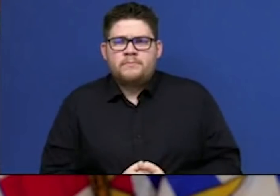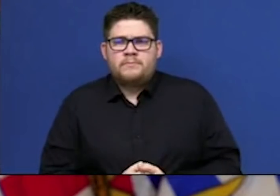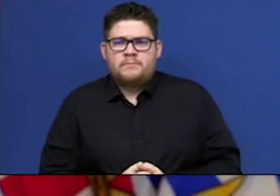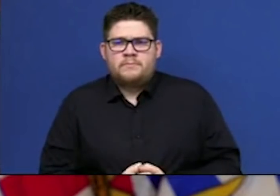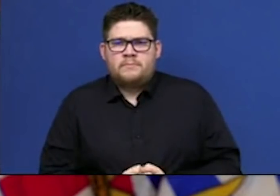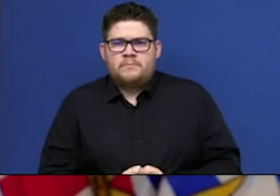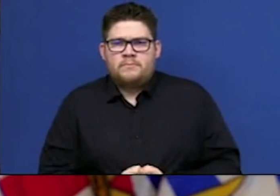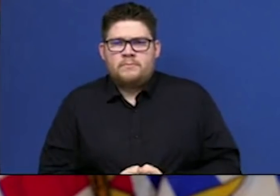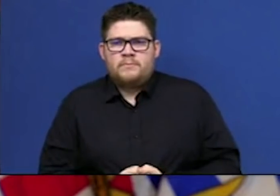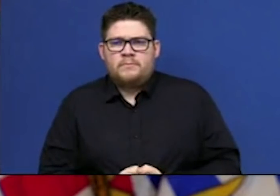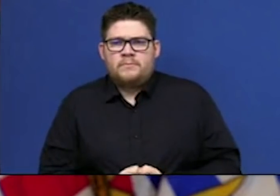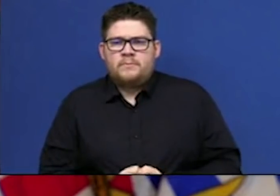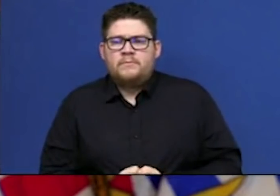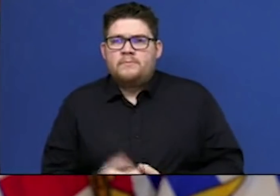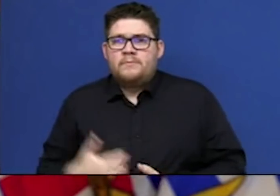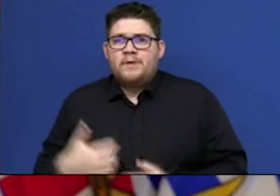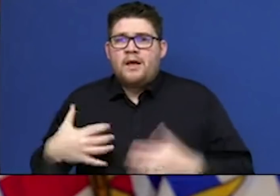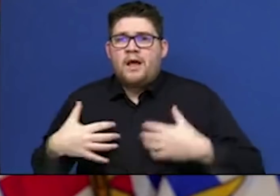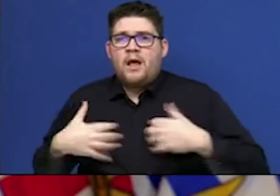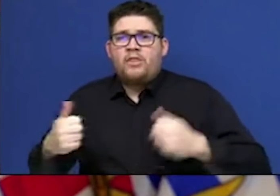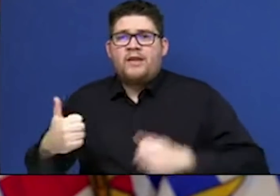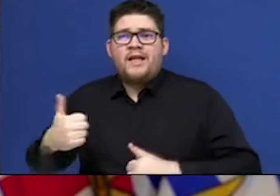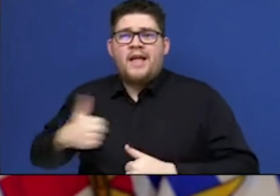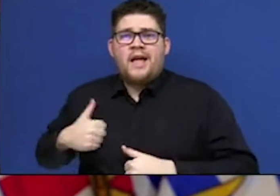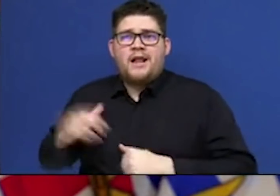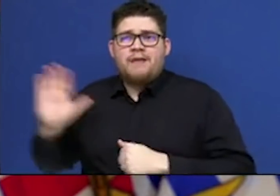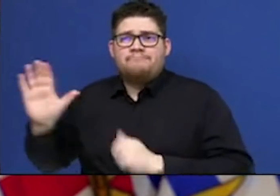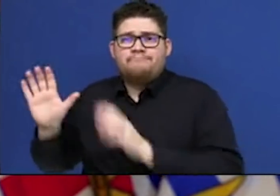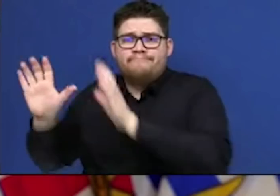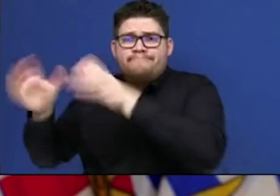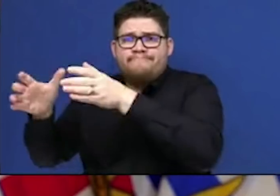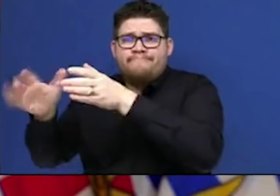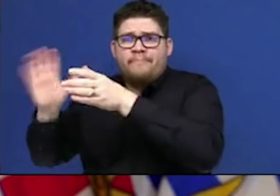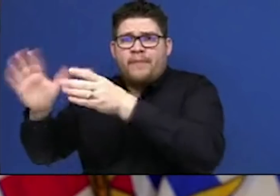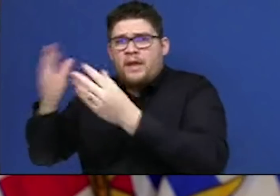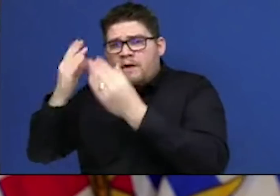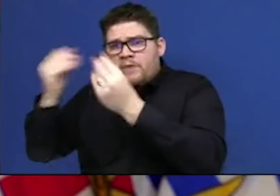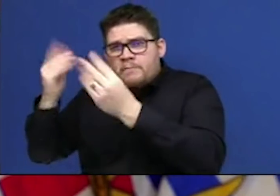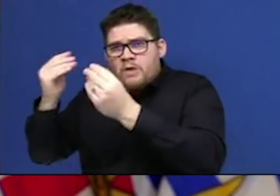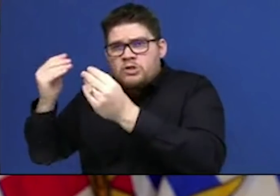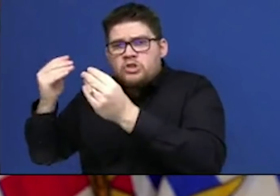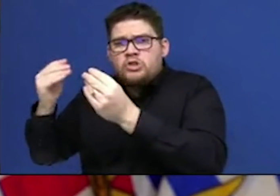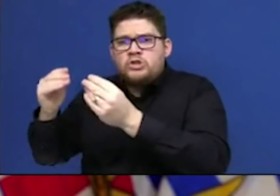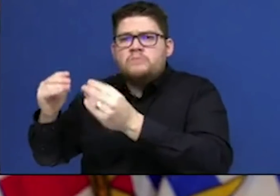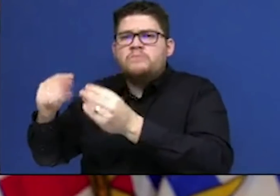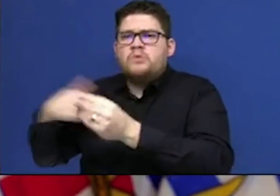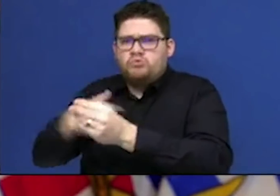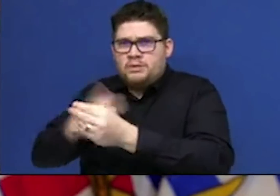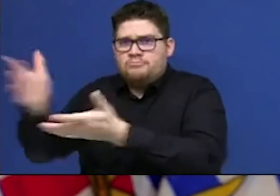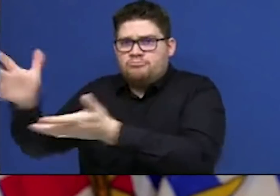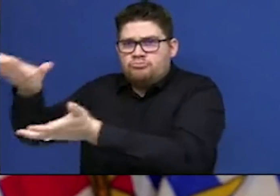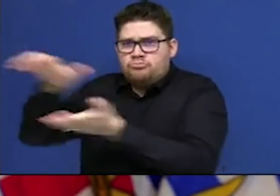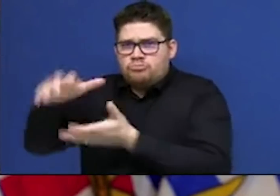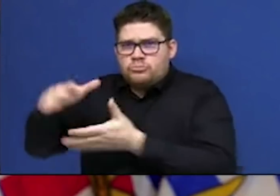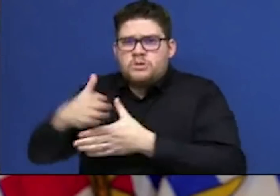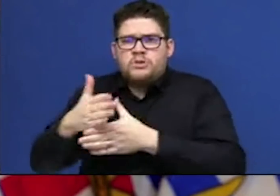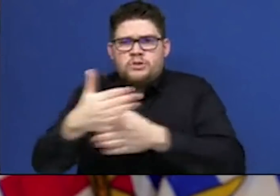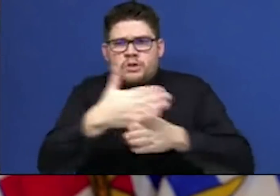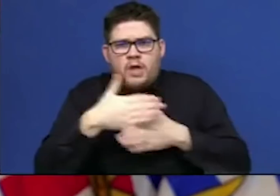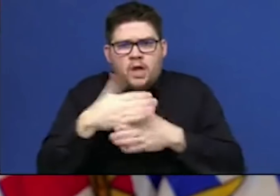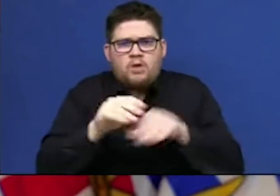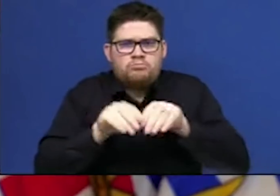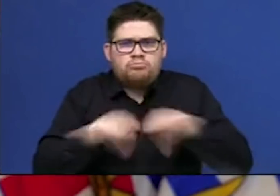to clinicians across the country so that we know what to look for in these if one of these rare instances arises in